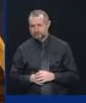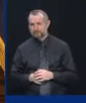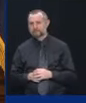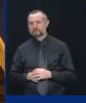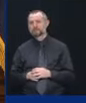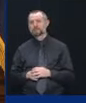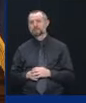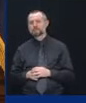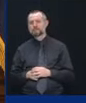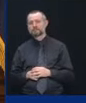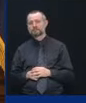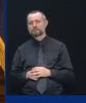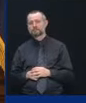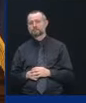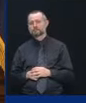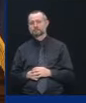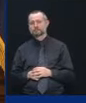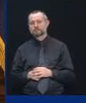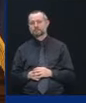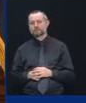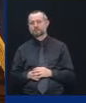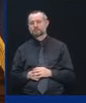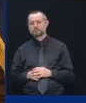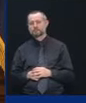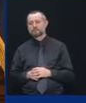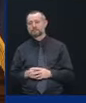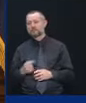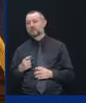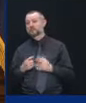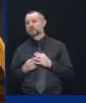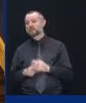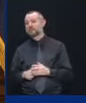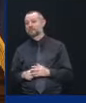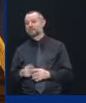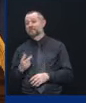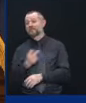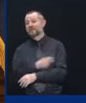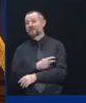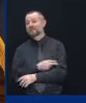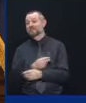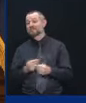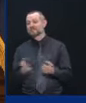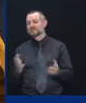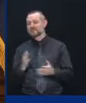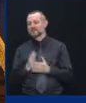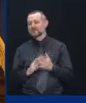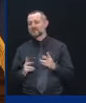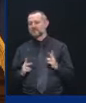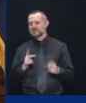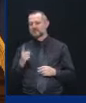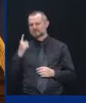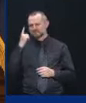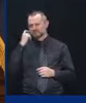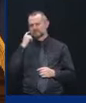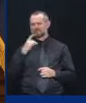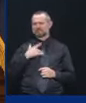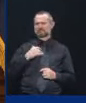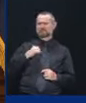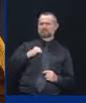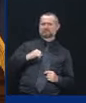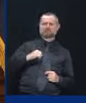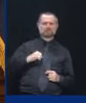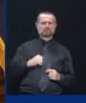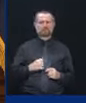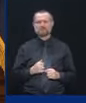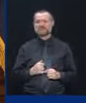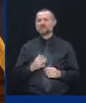There was a lot, when this started, the skepticism about the vaccine was very high. And by the way, the skepticism about the vaccine is